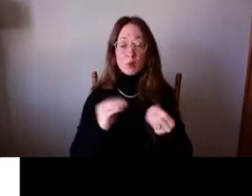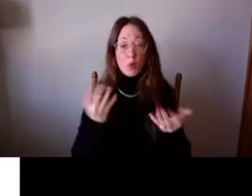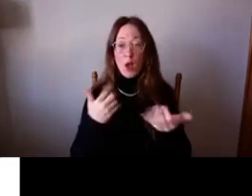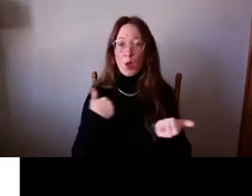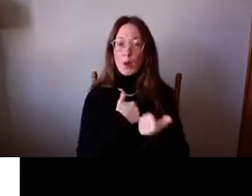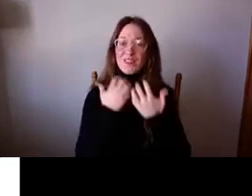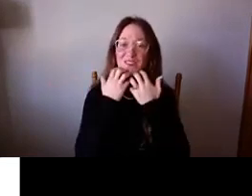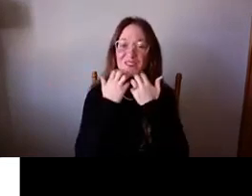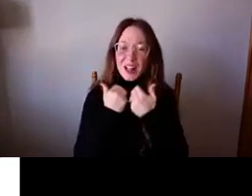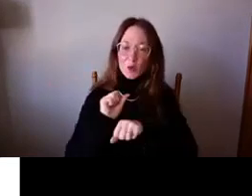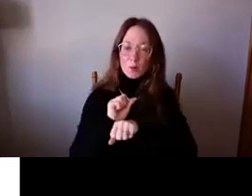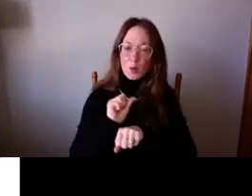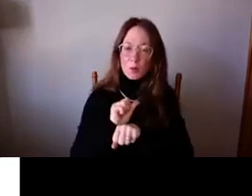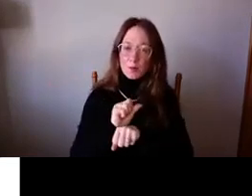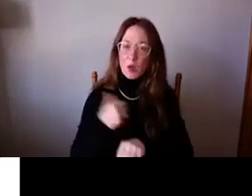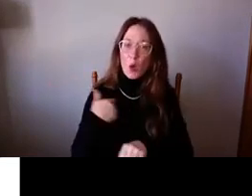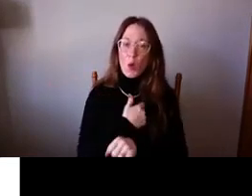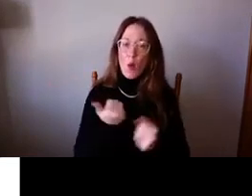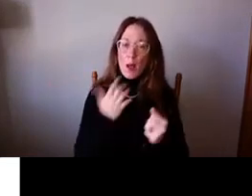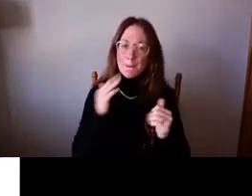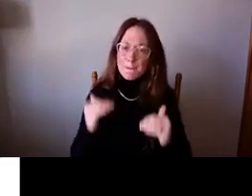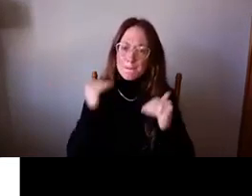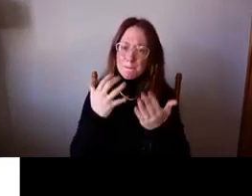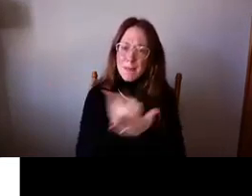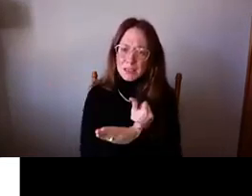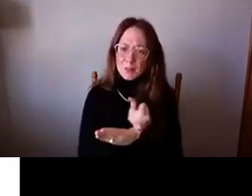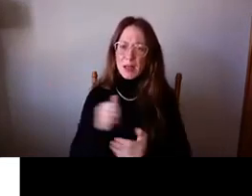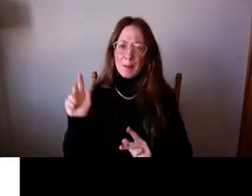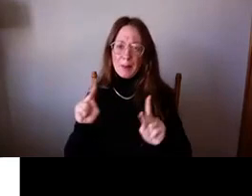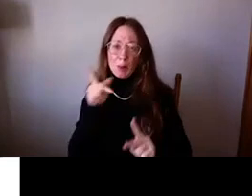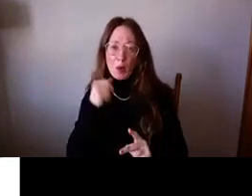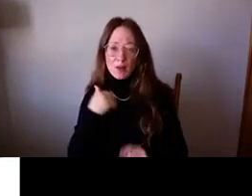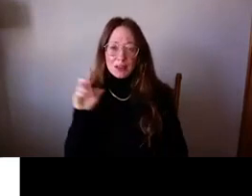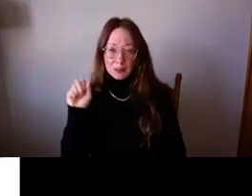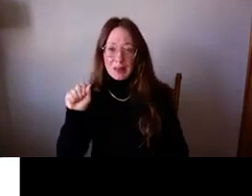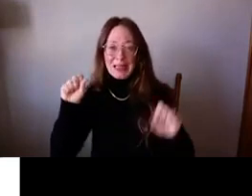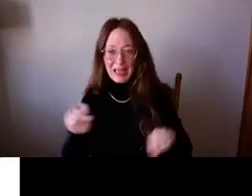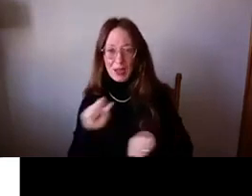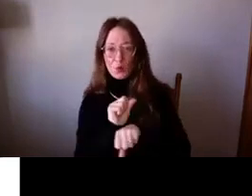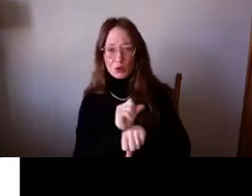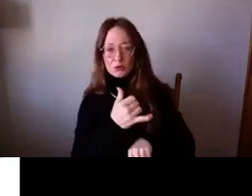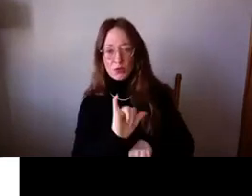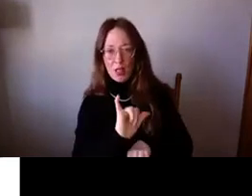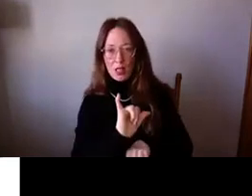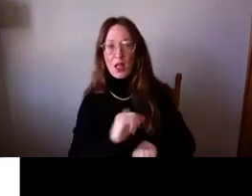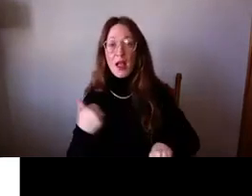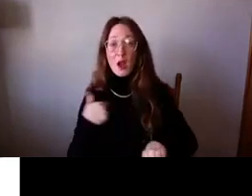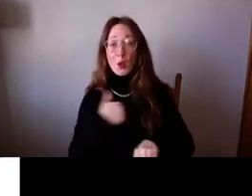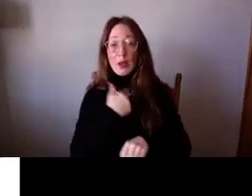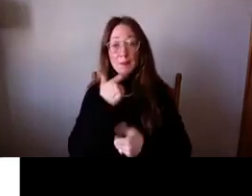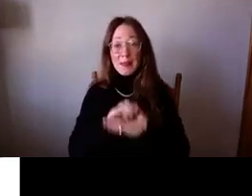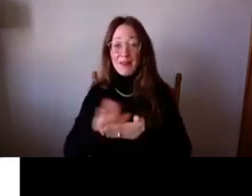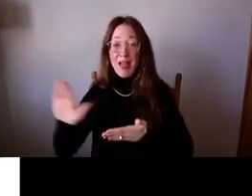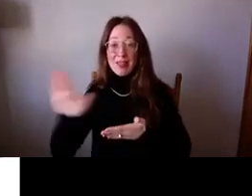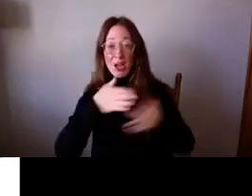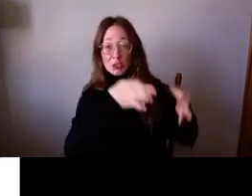and we want to maximize the potential of individuals with disabilities. And we believe that informed choice of the individual is paramount.